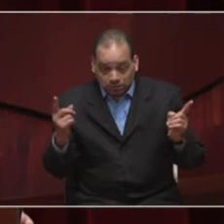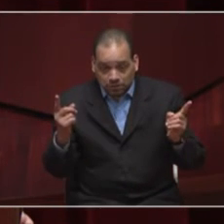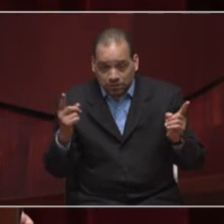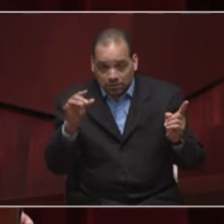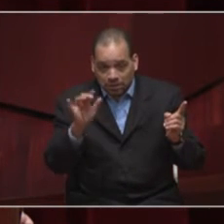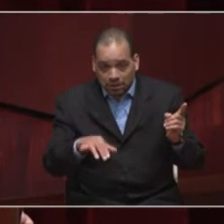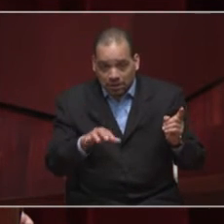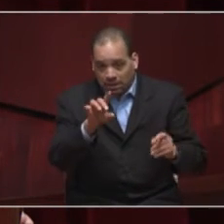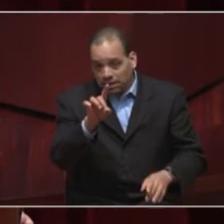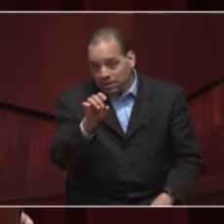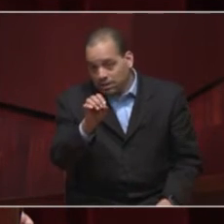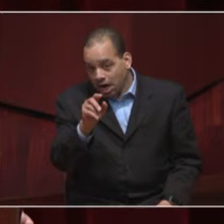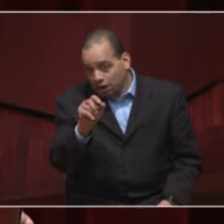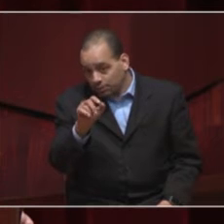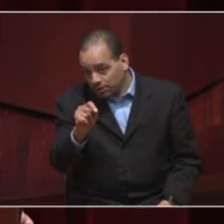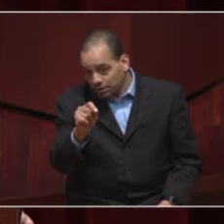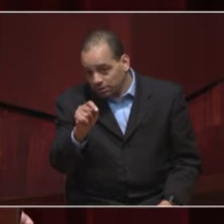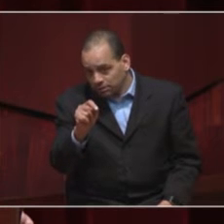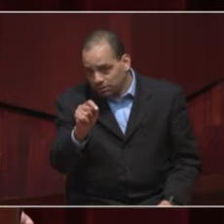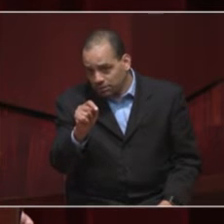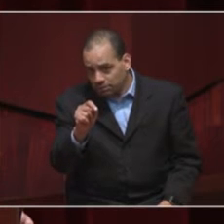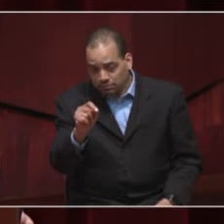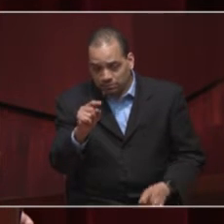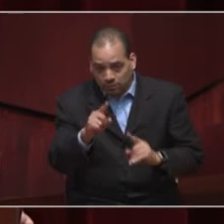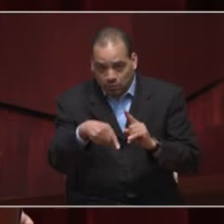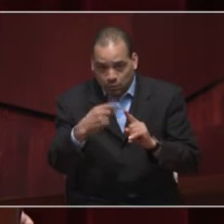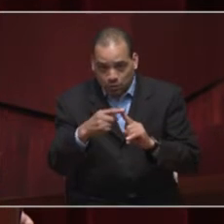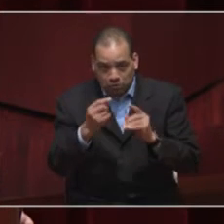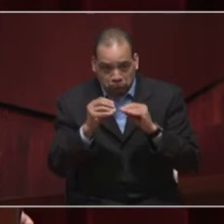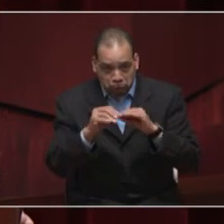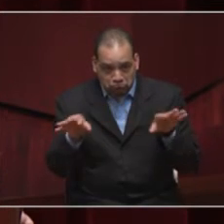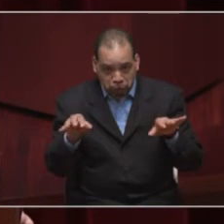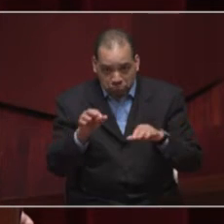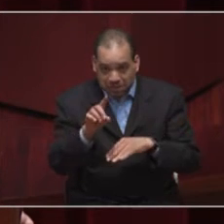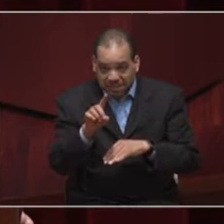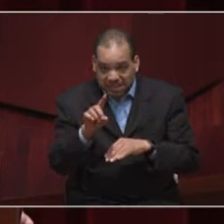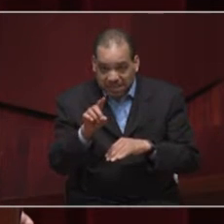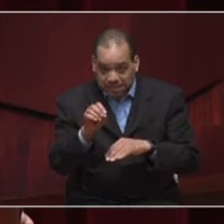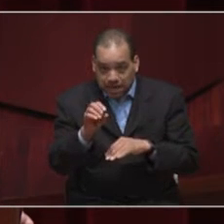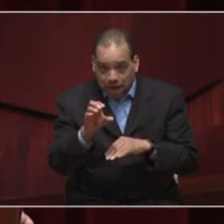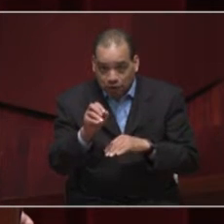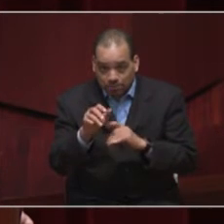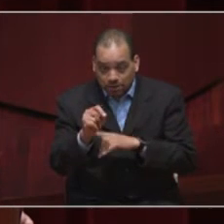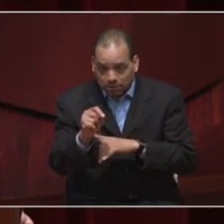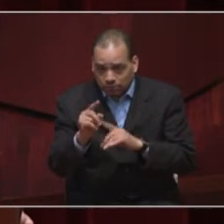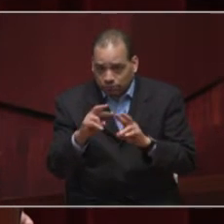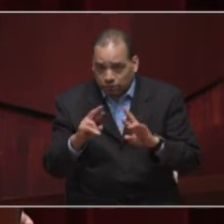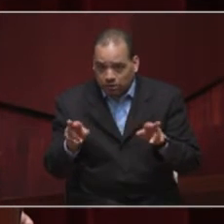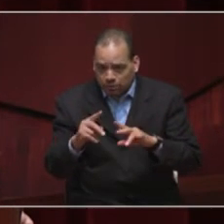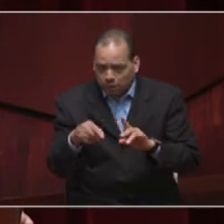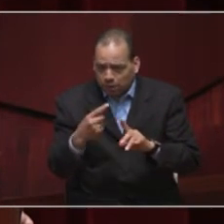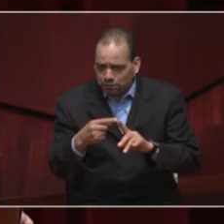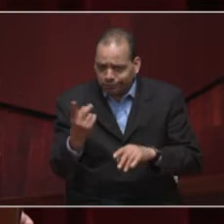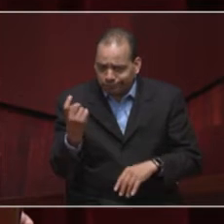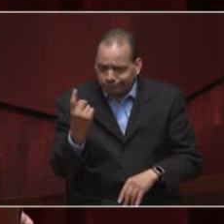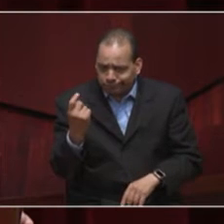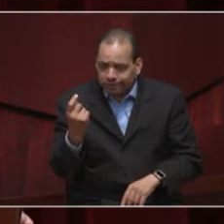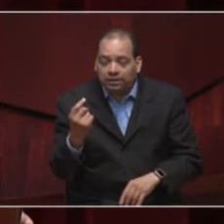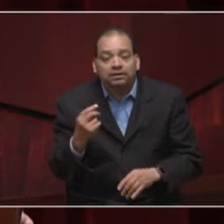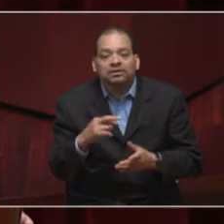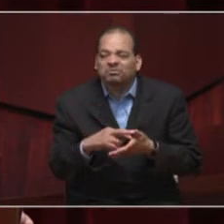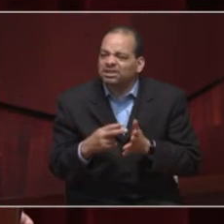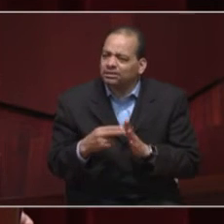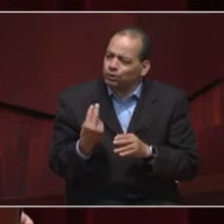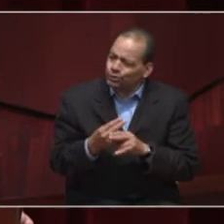any timelines mentioned in the announcement or document for beginning to use this? I seem to remember reading in the announcement that there was